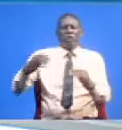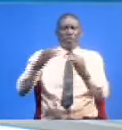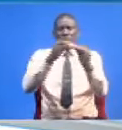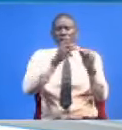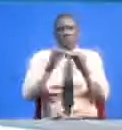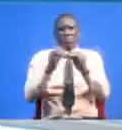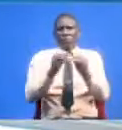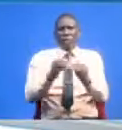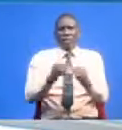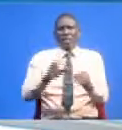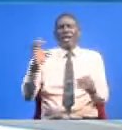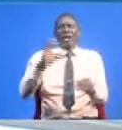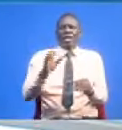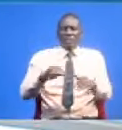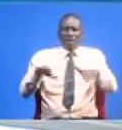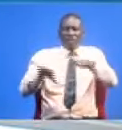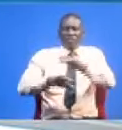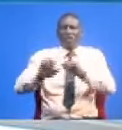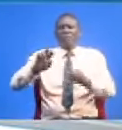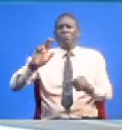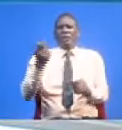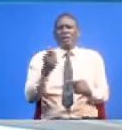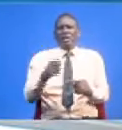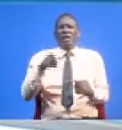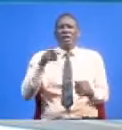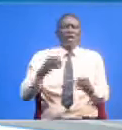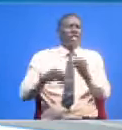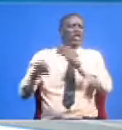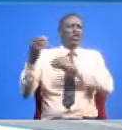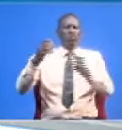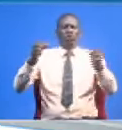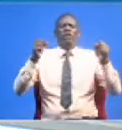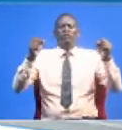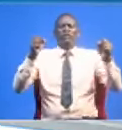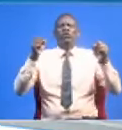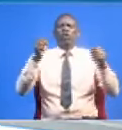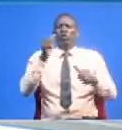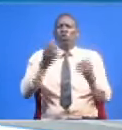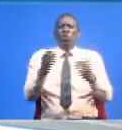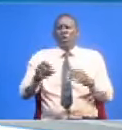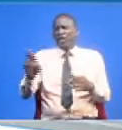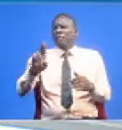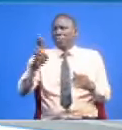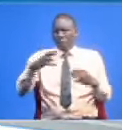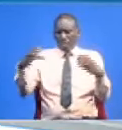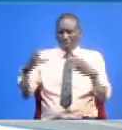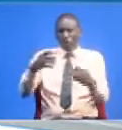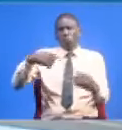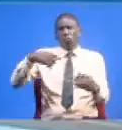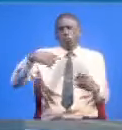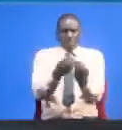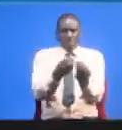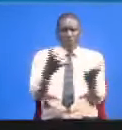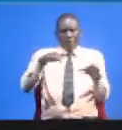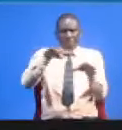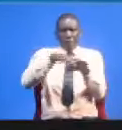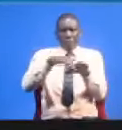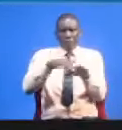Vice President Kamala Harris in an historic victory that saw the Republicans also win the majority of